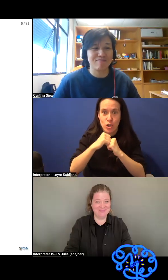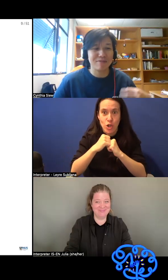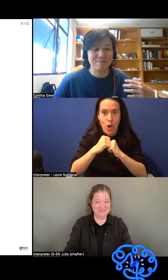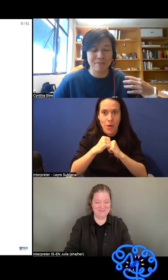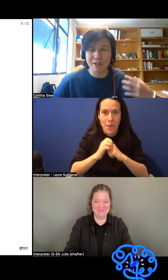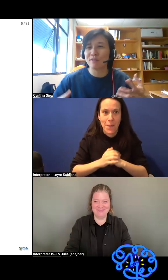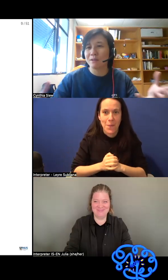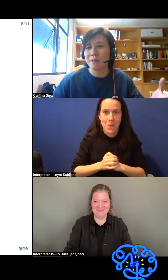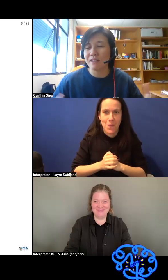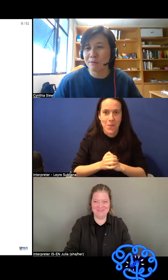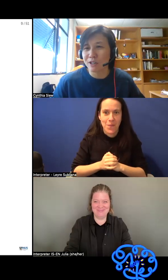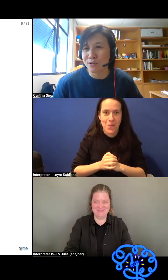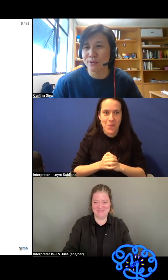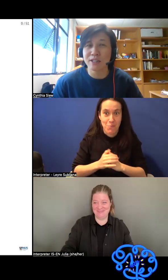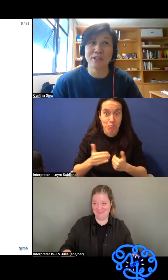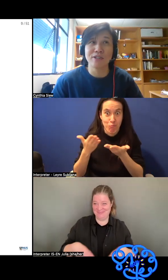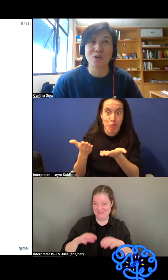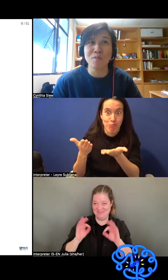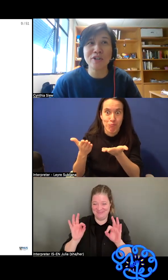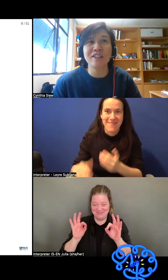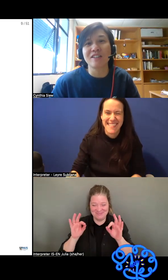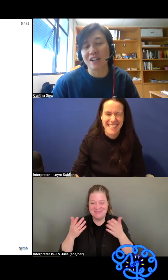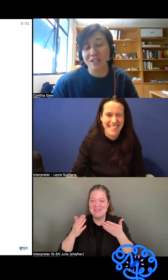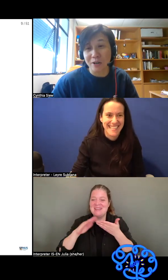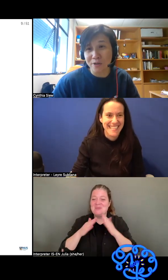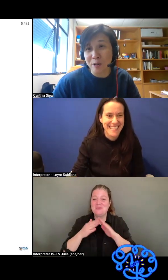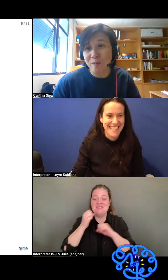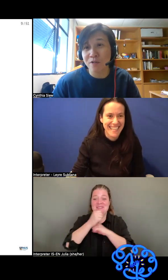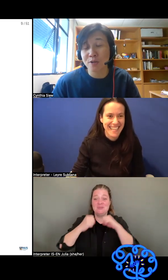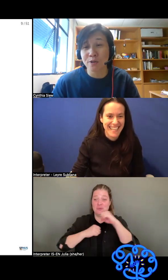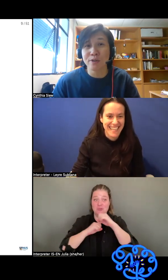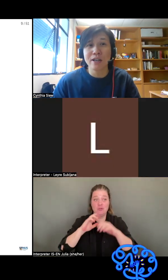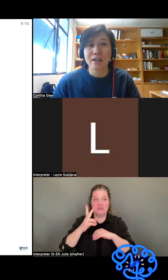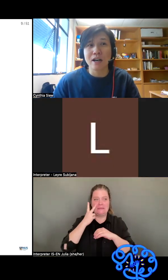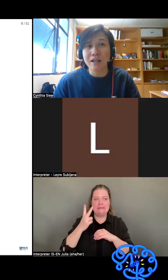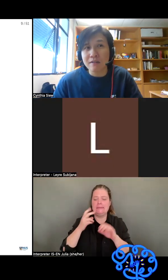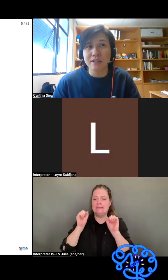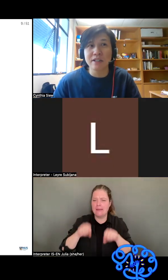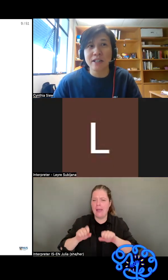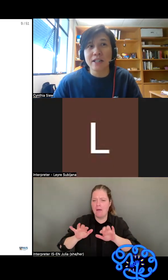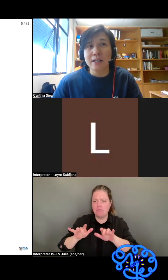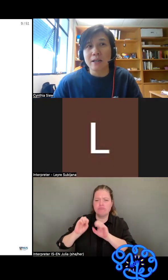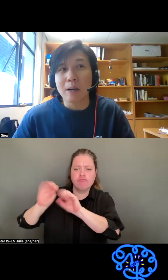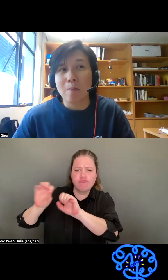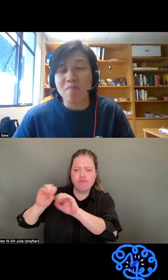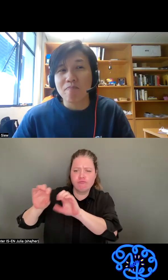can give the big network to a community detection algorithm, which will uncover